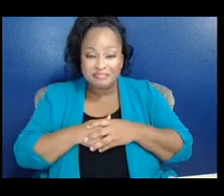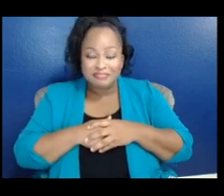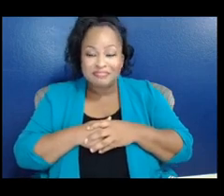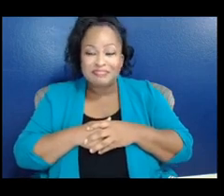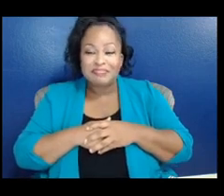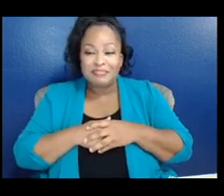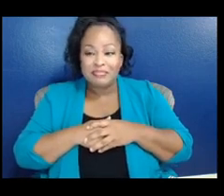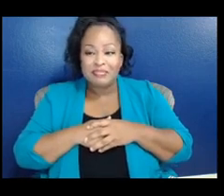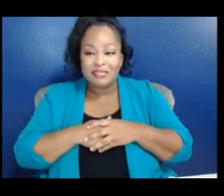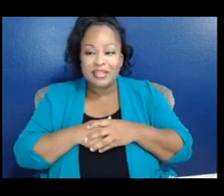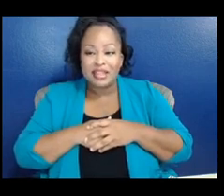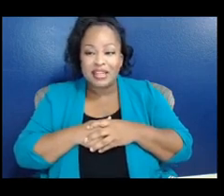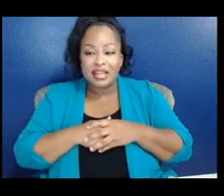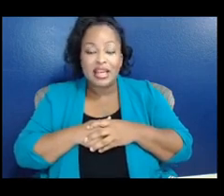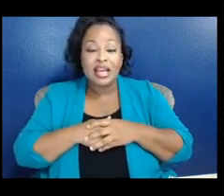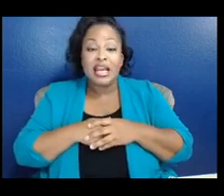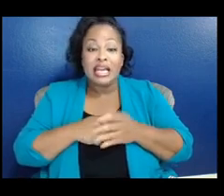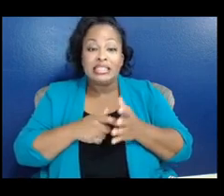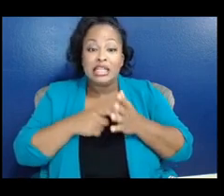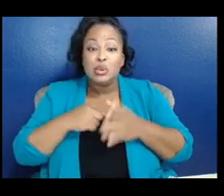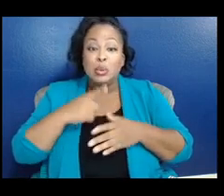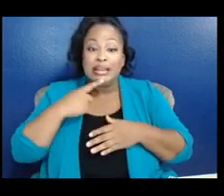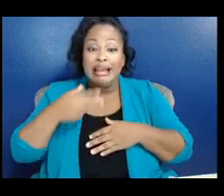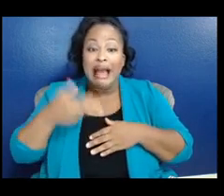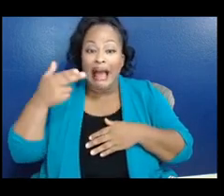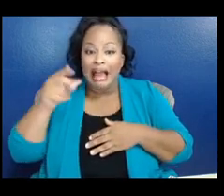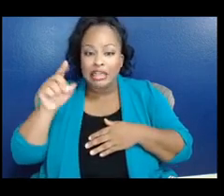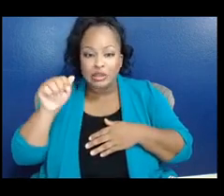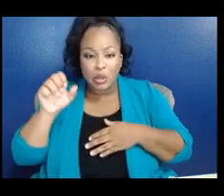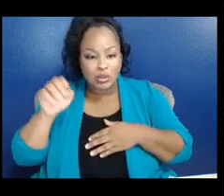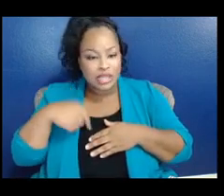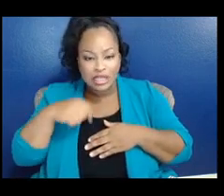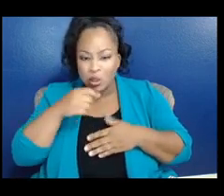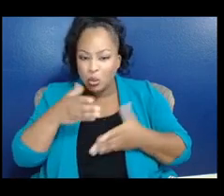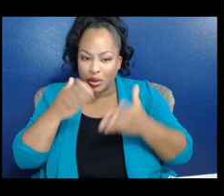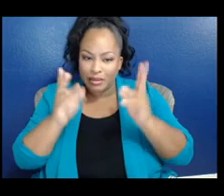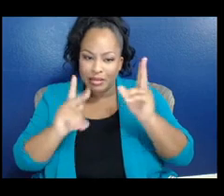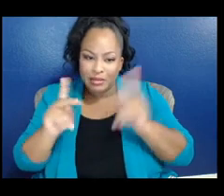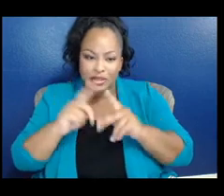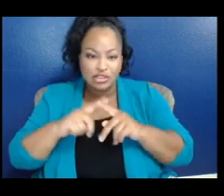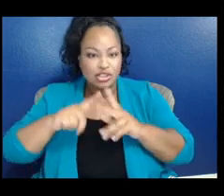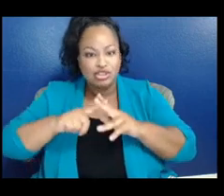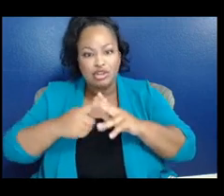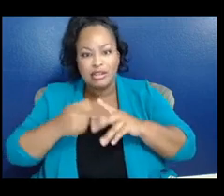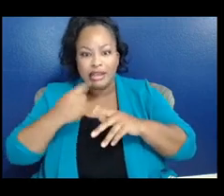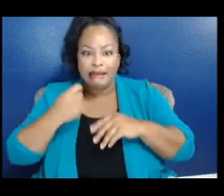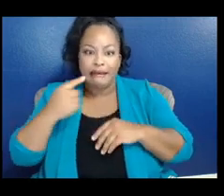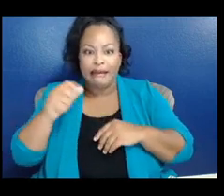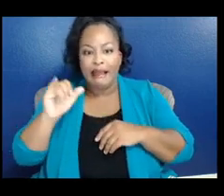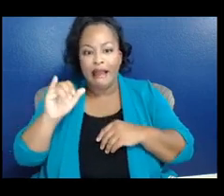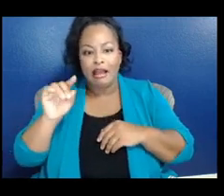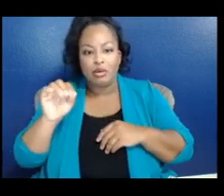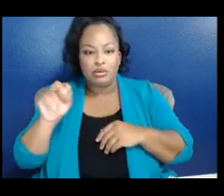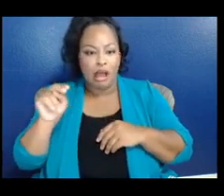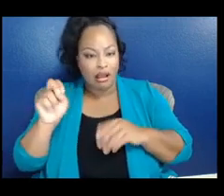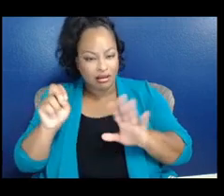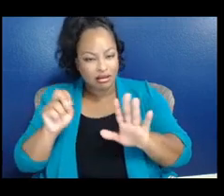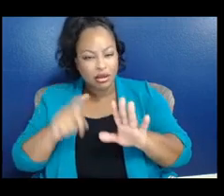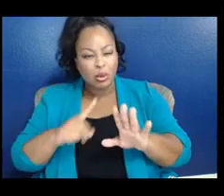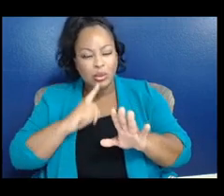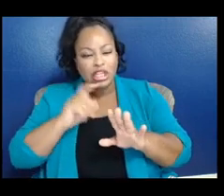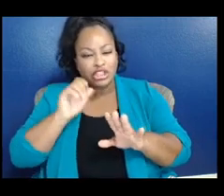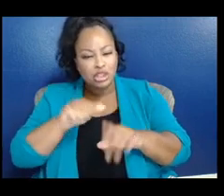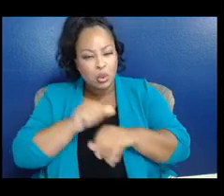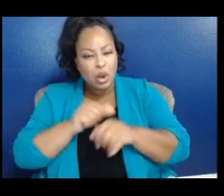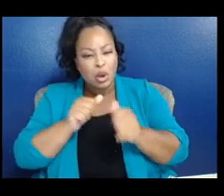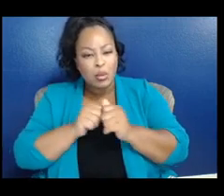Because it takes really high doses. Now, I don't recommend that people just, you know, start taking iodine. You really should work with an